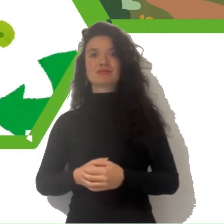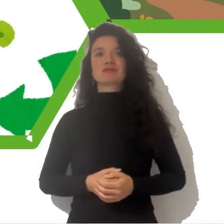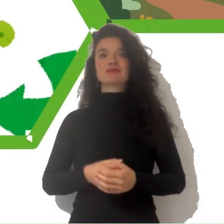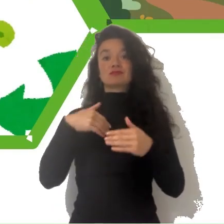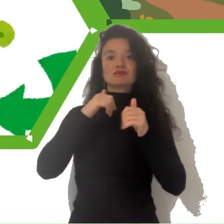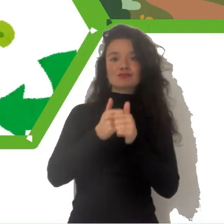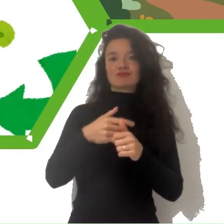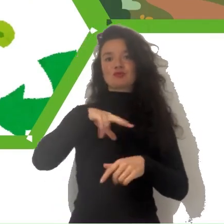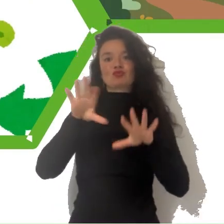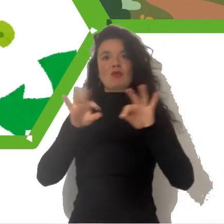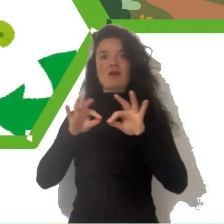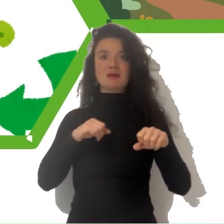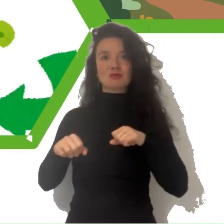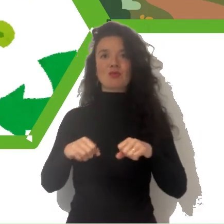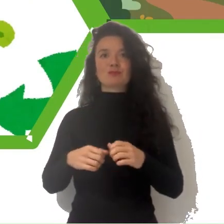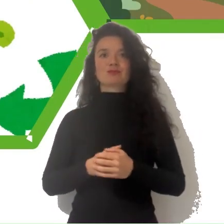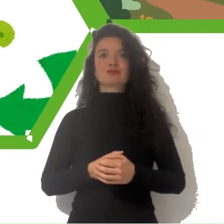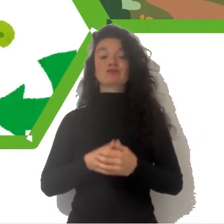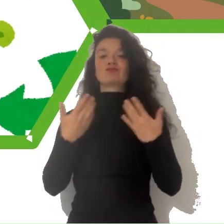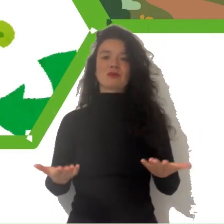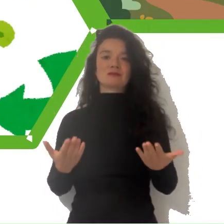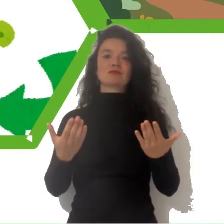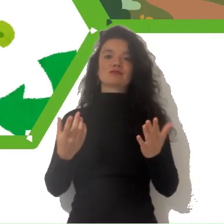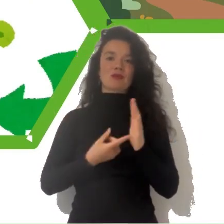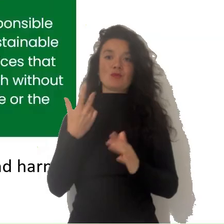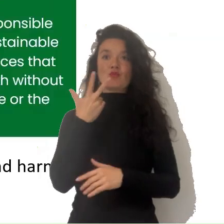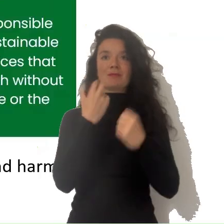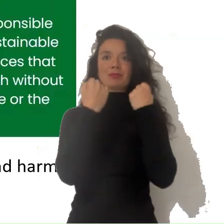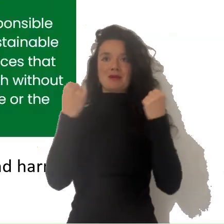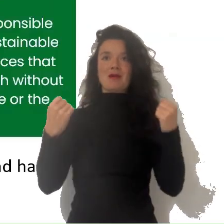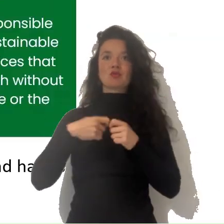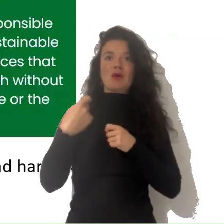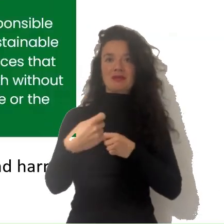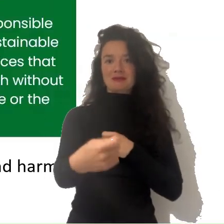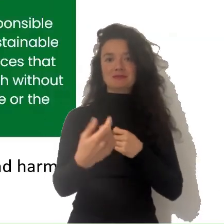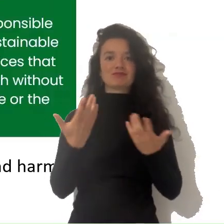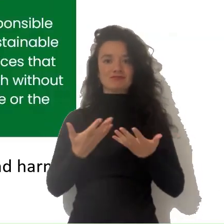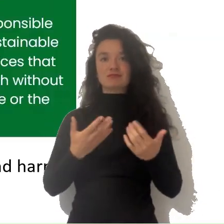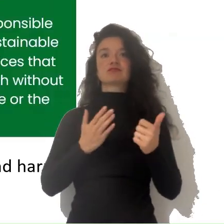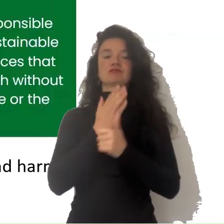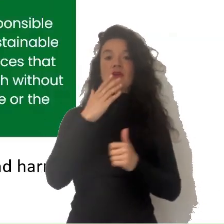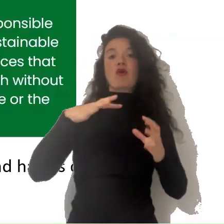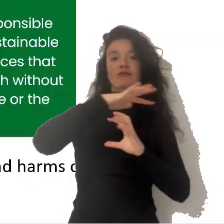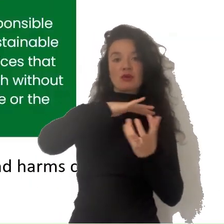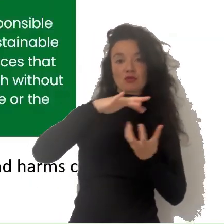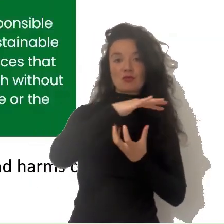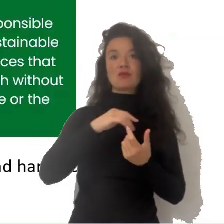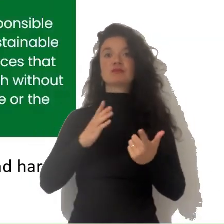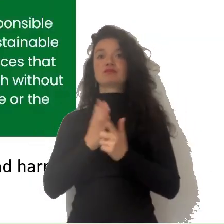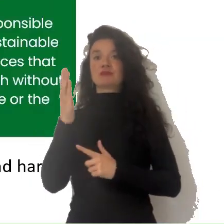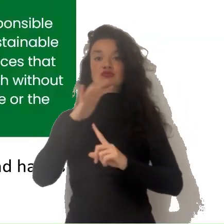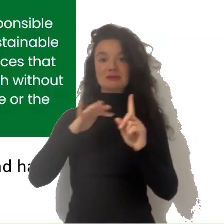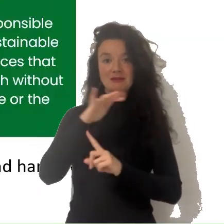ecological, social, and economical needs in our choices and actions. Here we can see again the three pillars